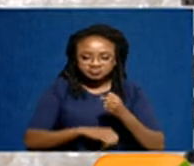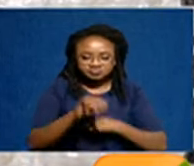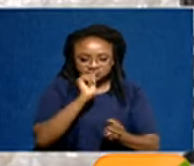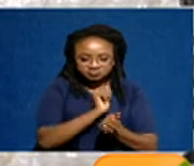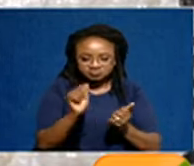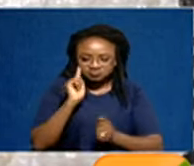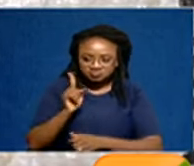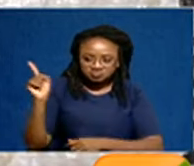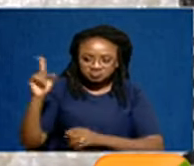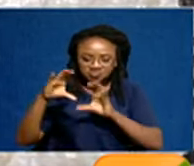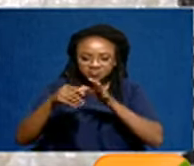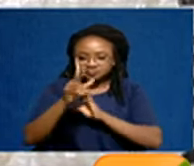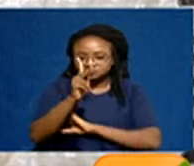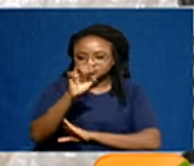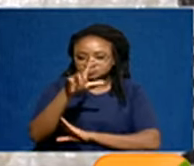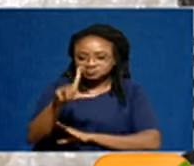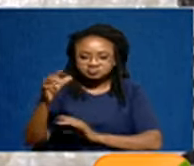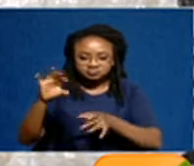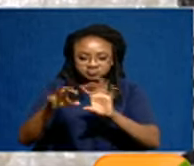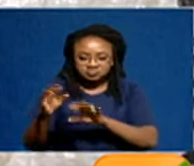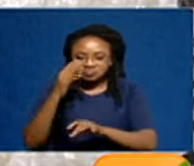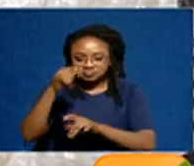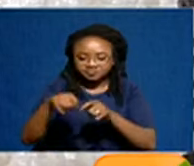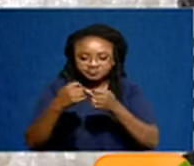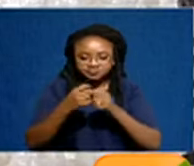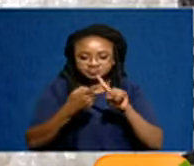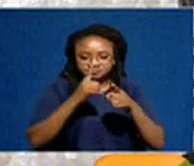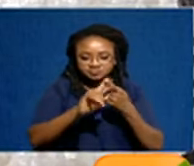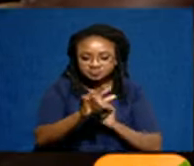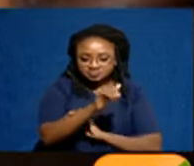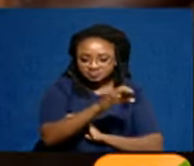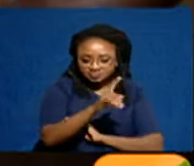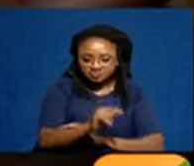for violating CAP 496 of the Standards Act by